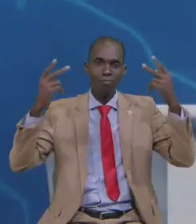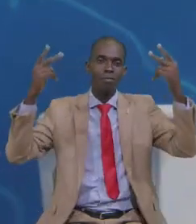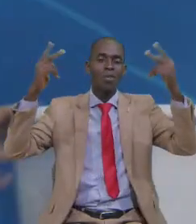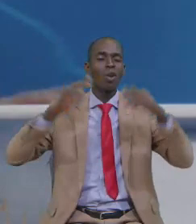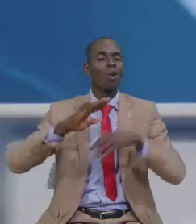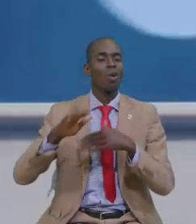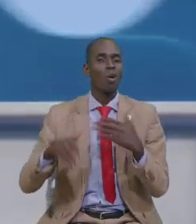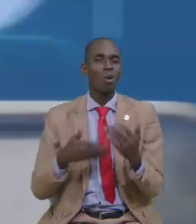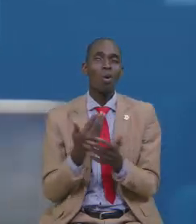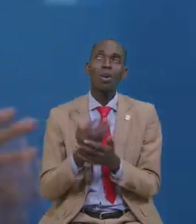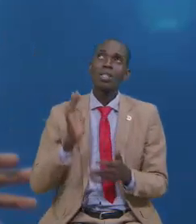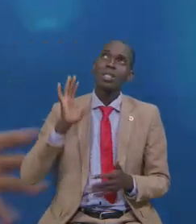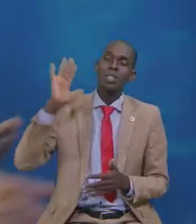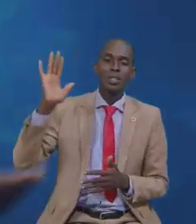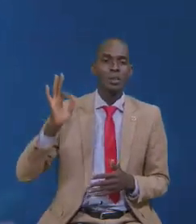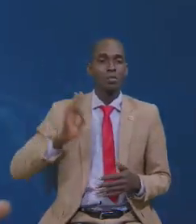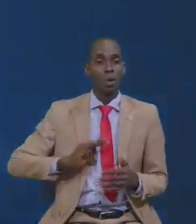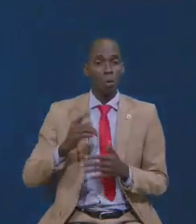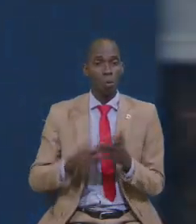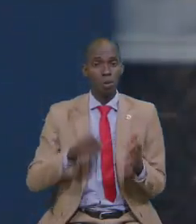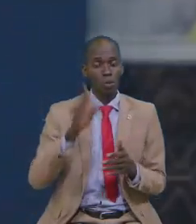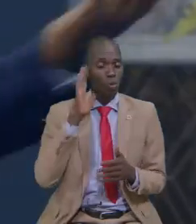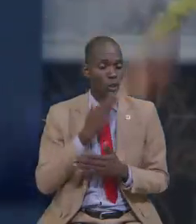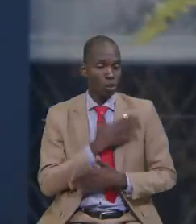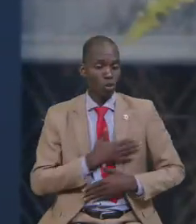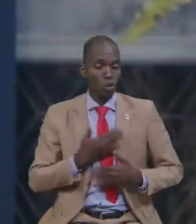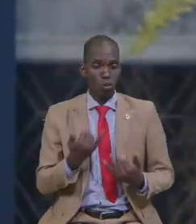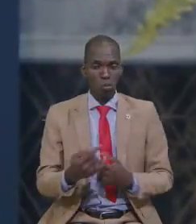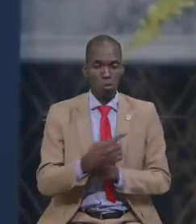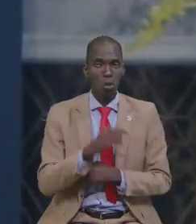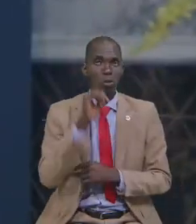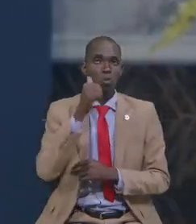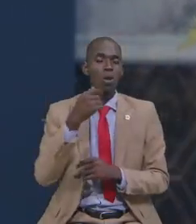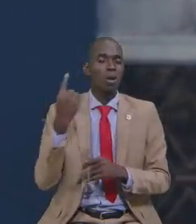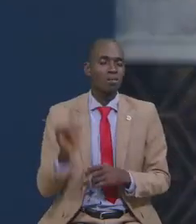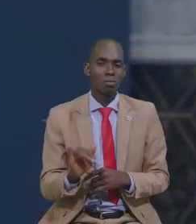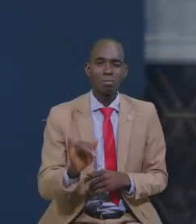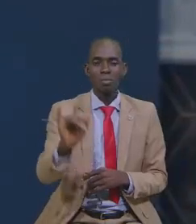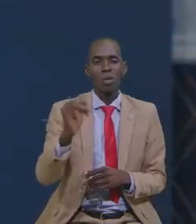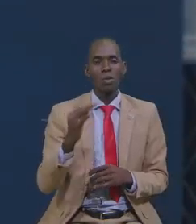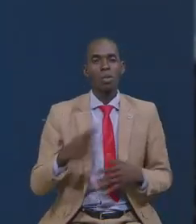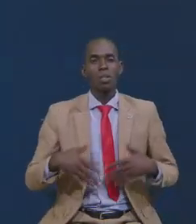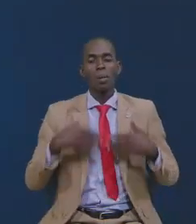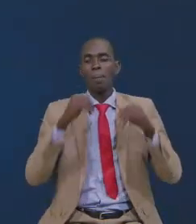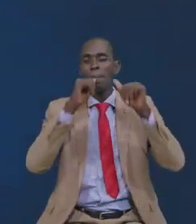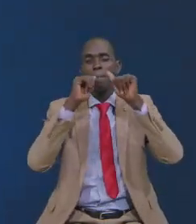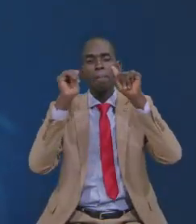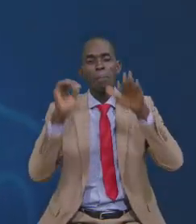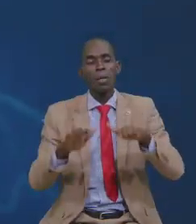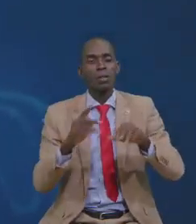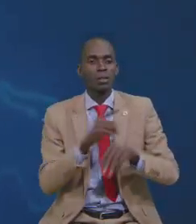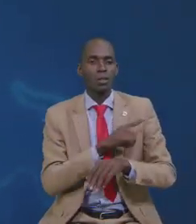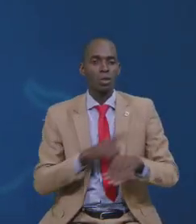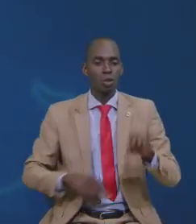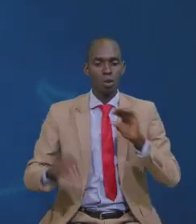benefits, what you will enjoy today and tomorrow and next week and for the rest of your life. Bless the Lord, oh my soul, and